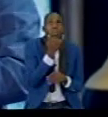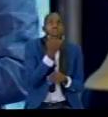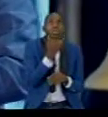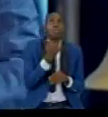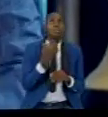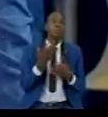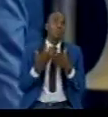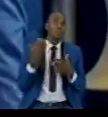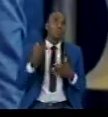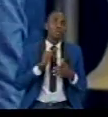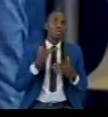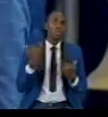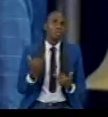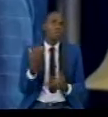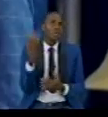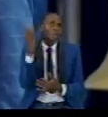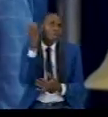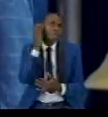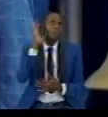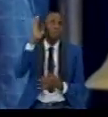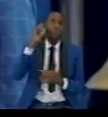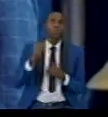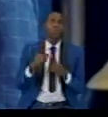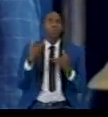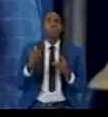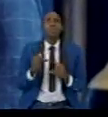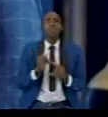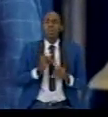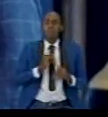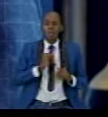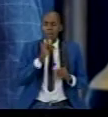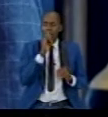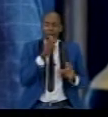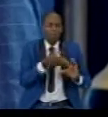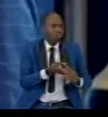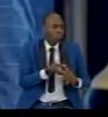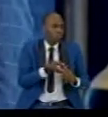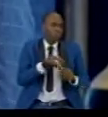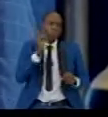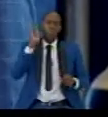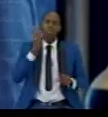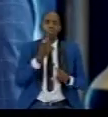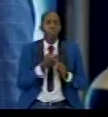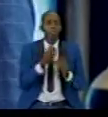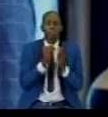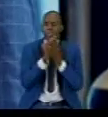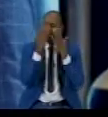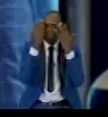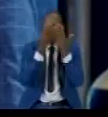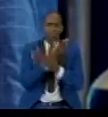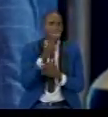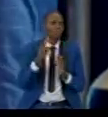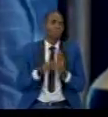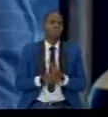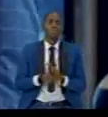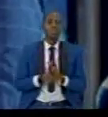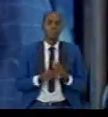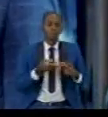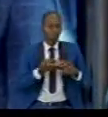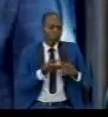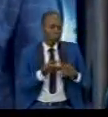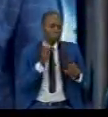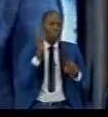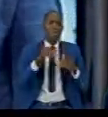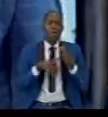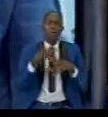voice today I'm coming out of that Darkness out of that scene out of